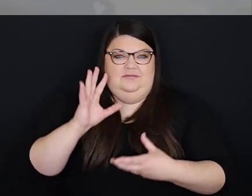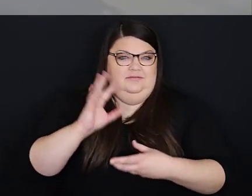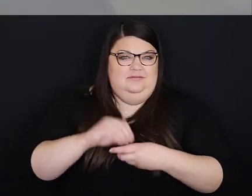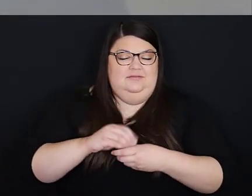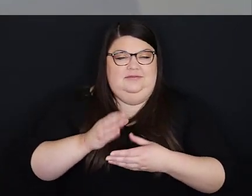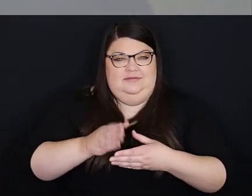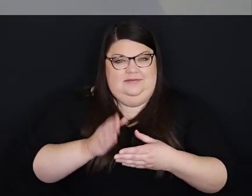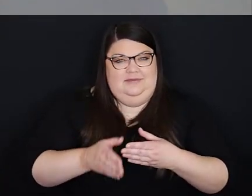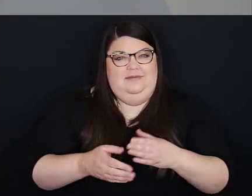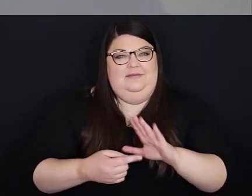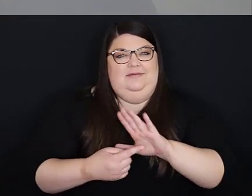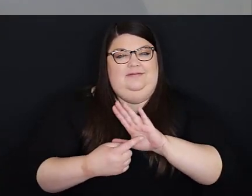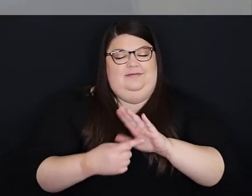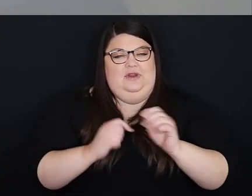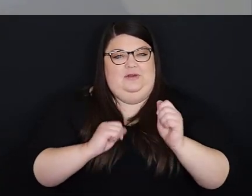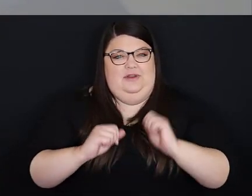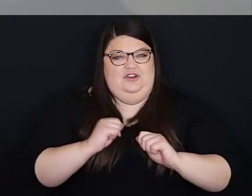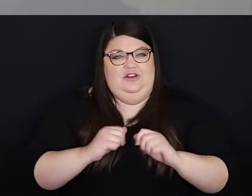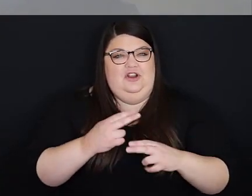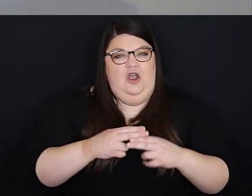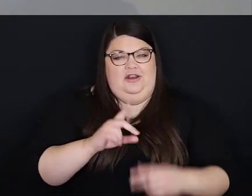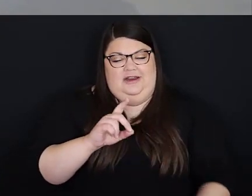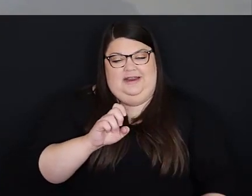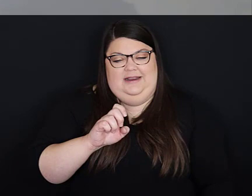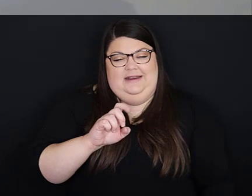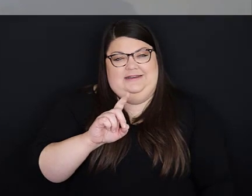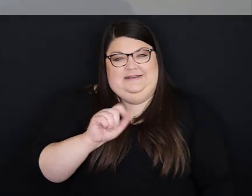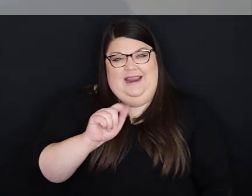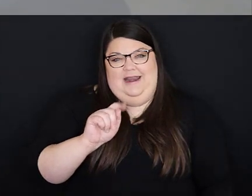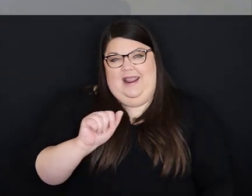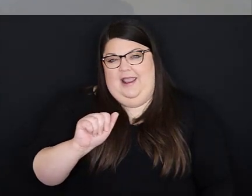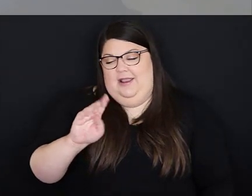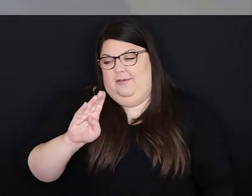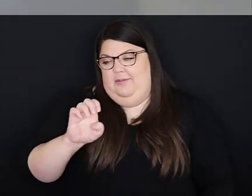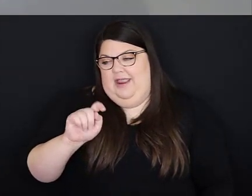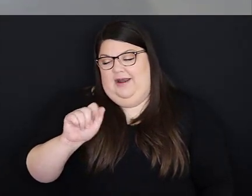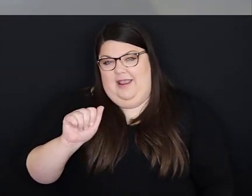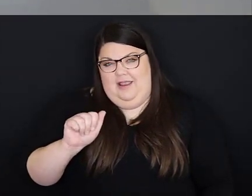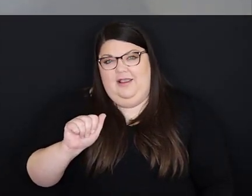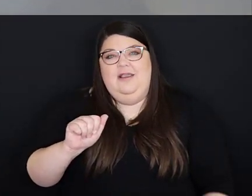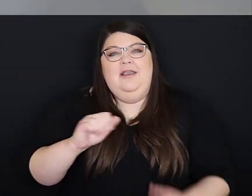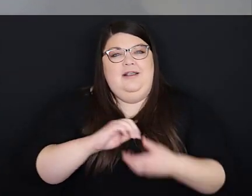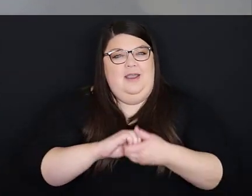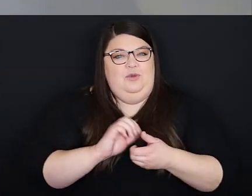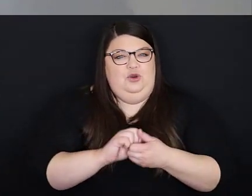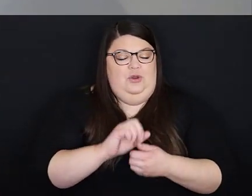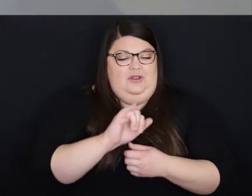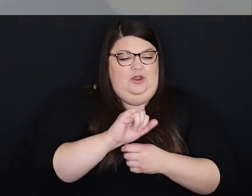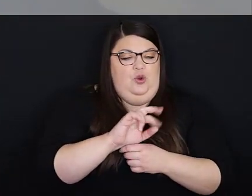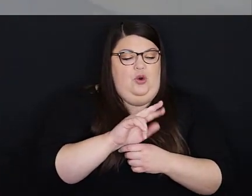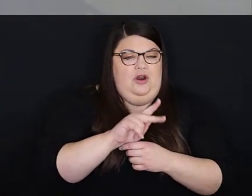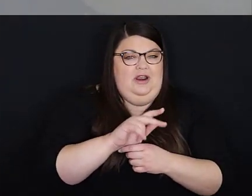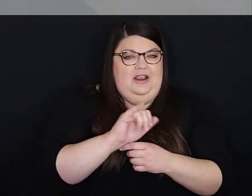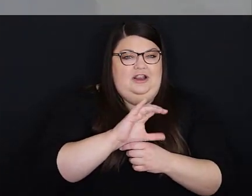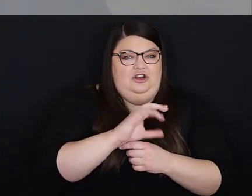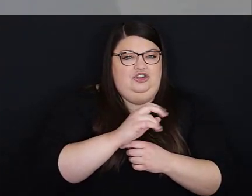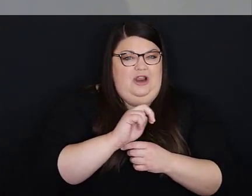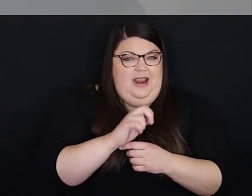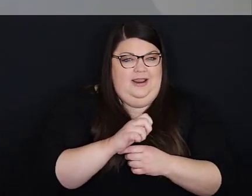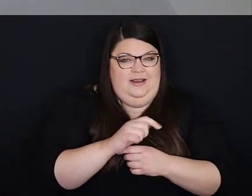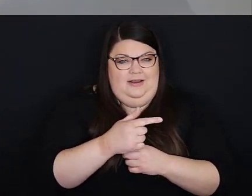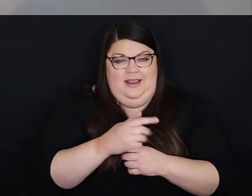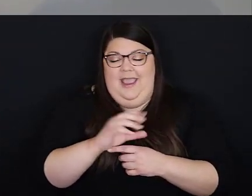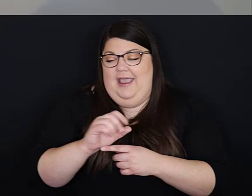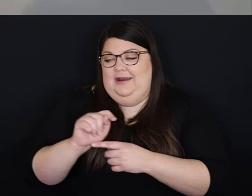The Labor of Looking, which they have created in collaboration with artists York Chang and Tatiana Vaughn. So some of the